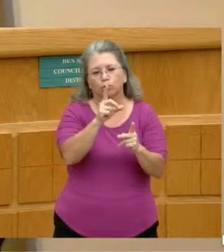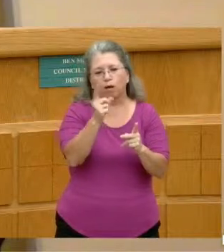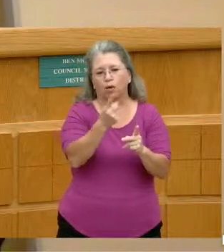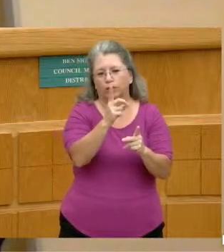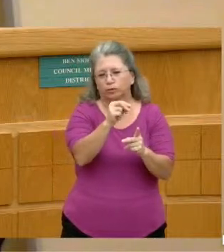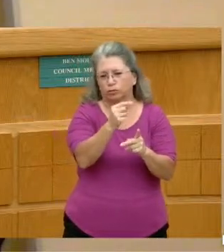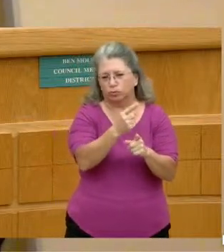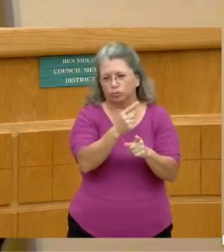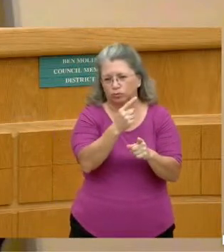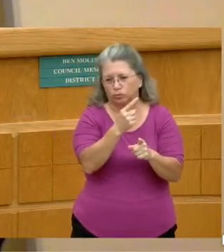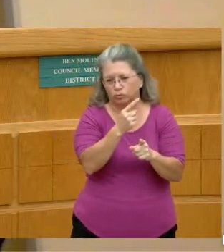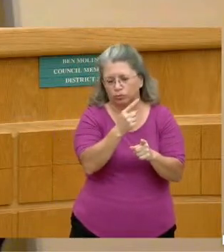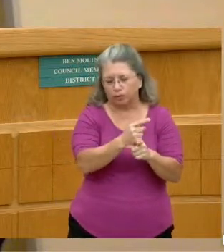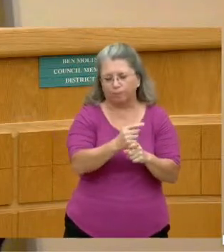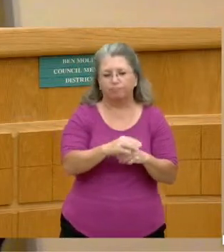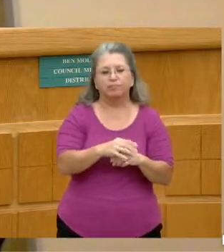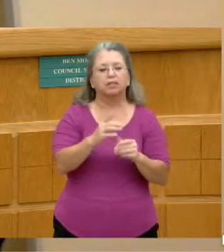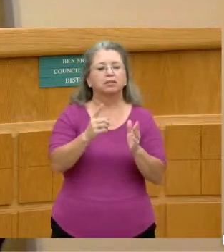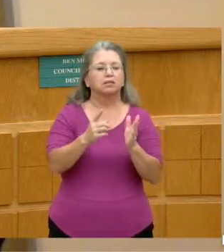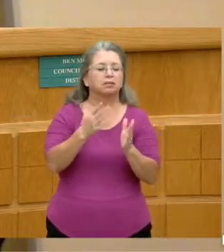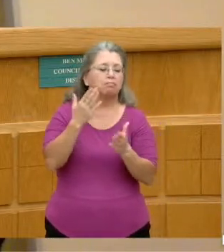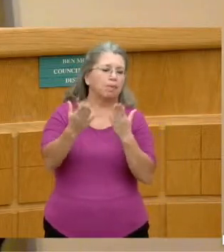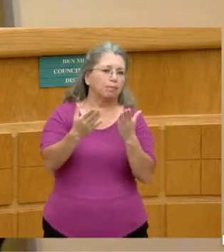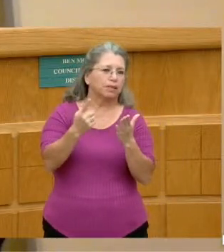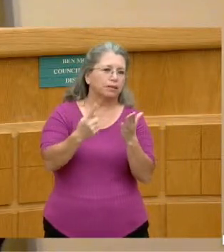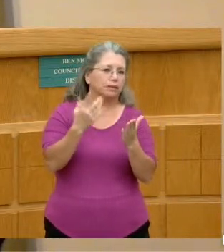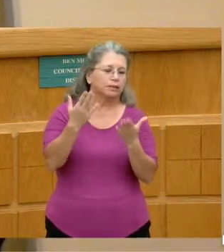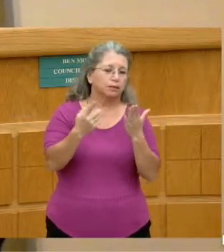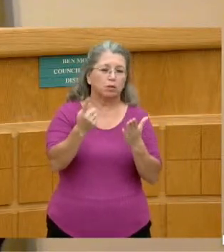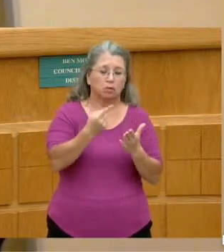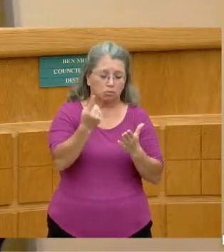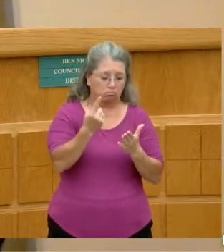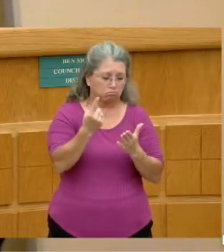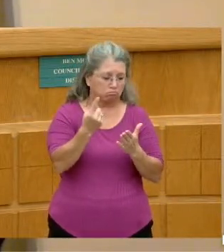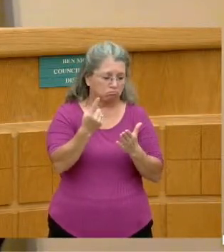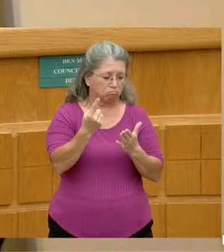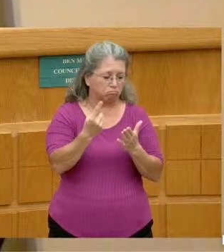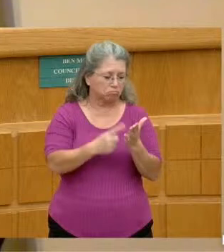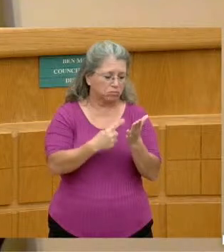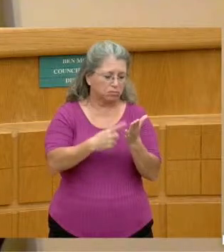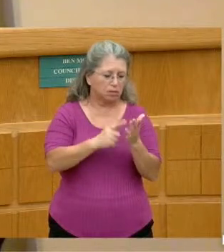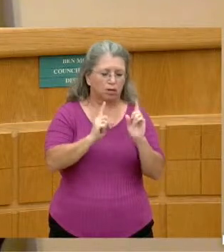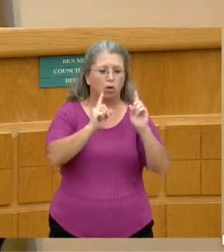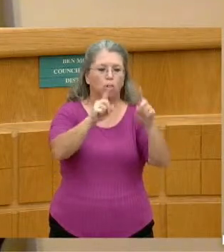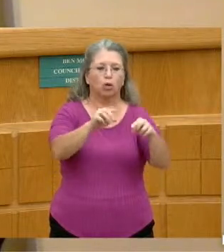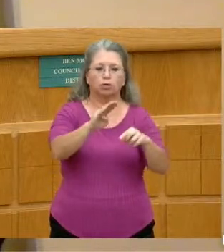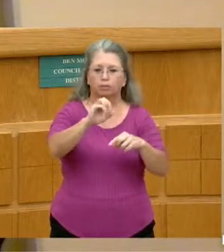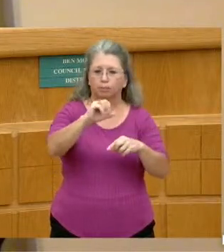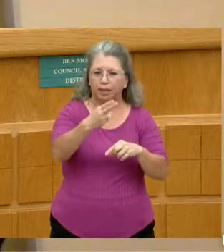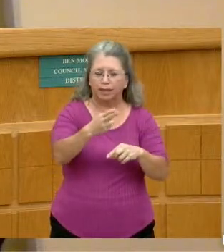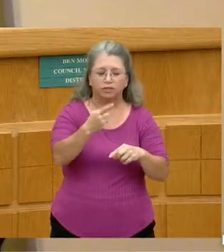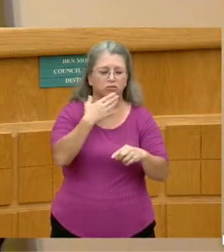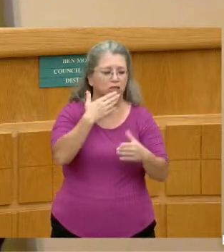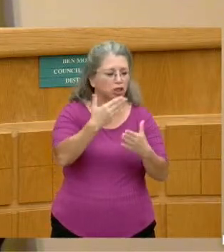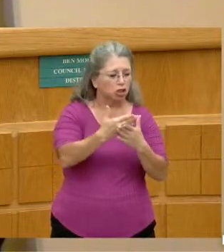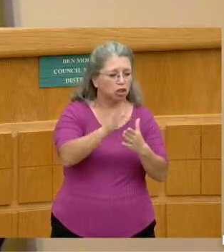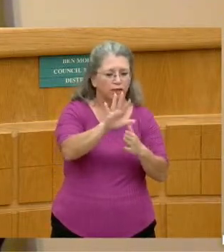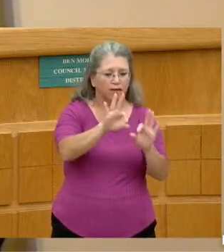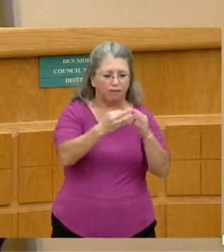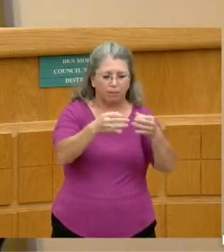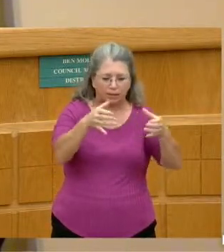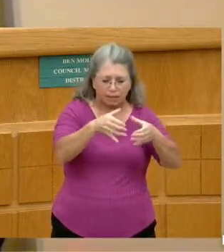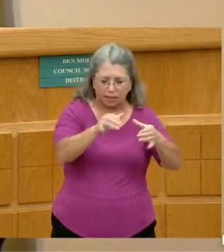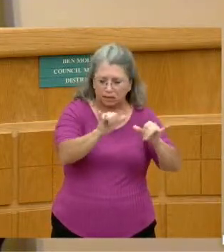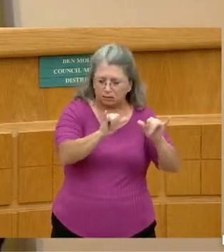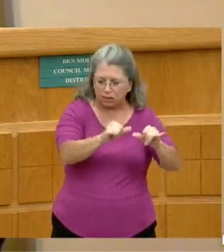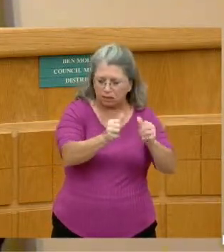So sometimes they go to the beach, individuals, and they're very good. They're very good at wearing a mask, and the family unit stays together, and